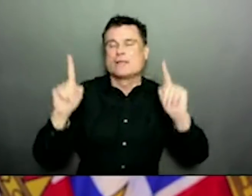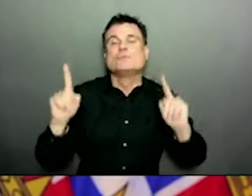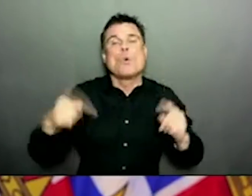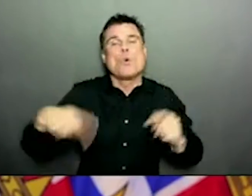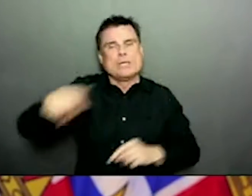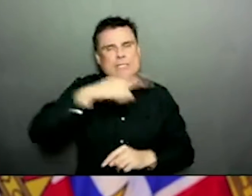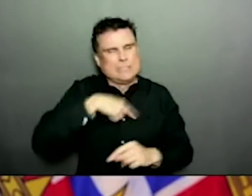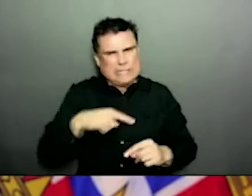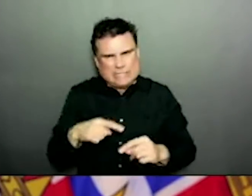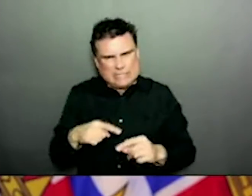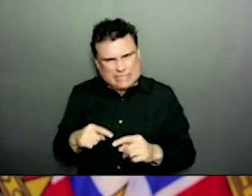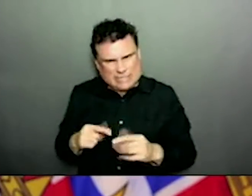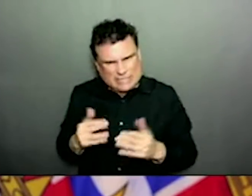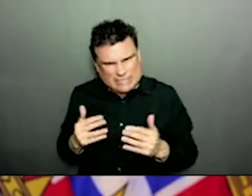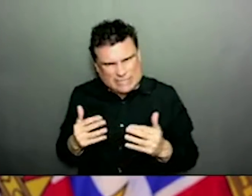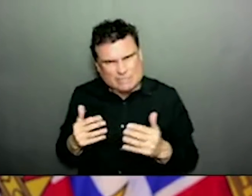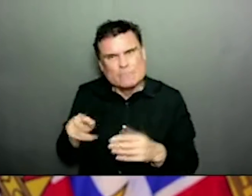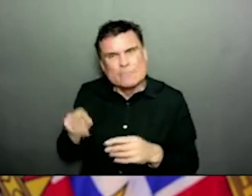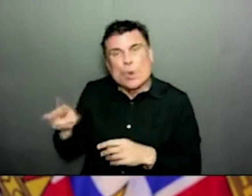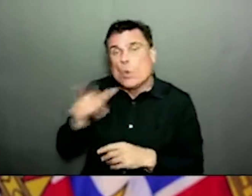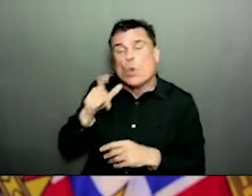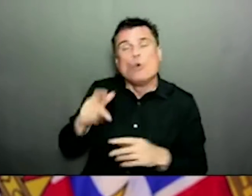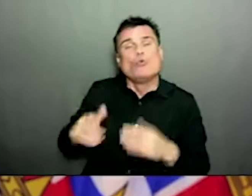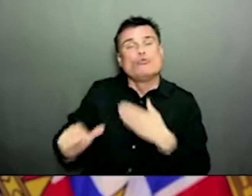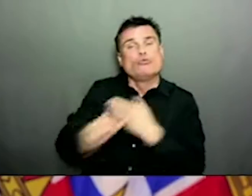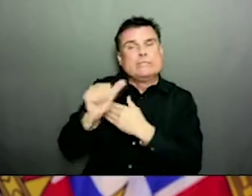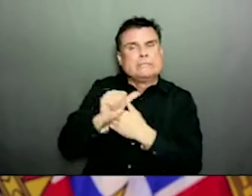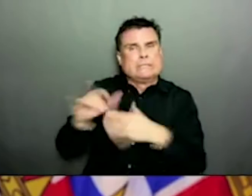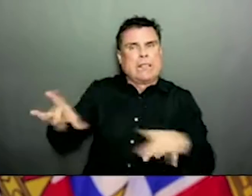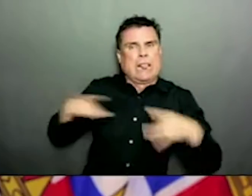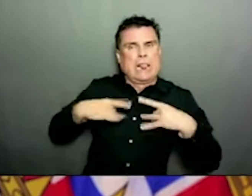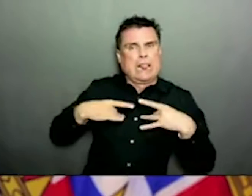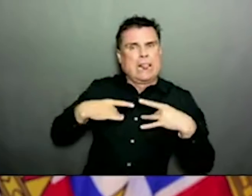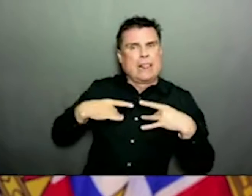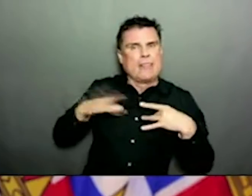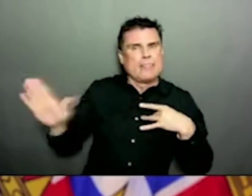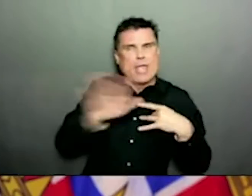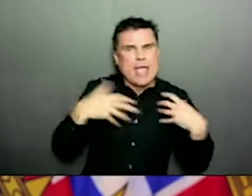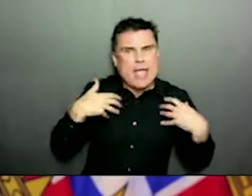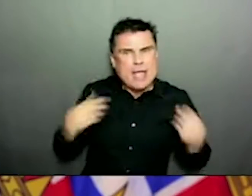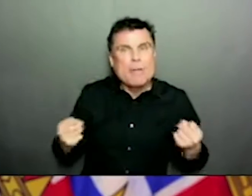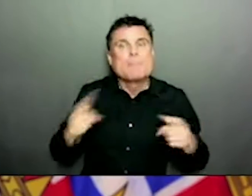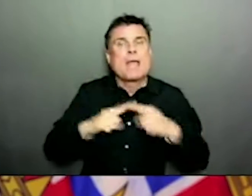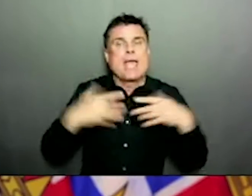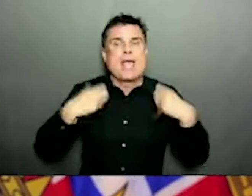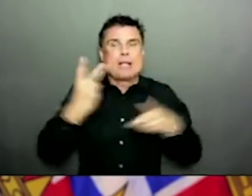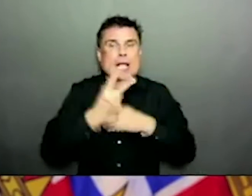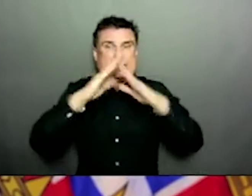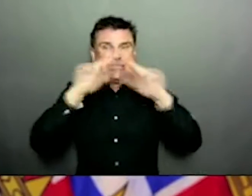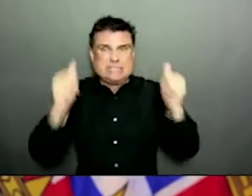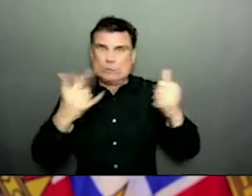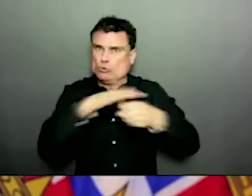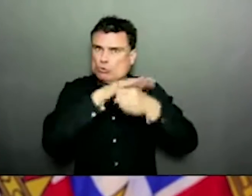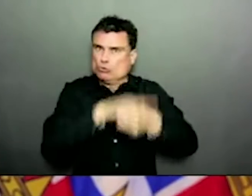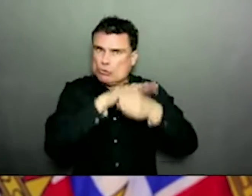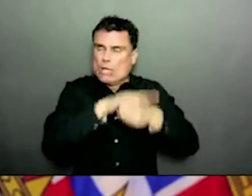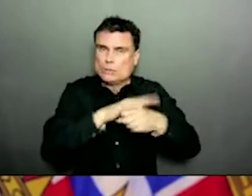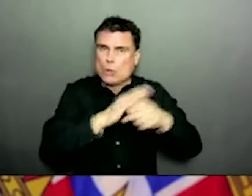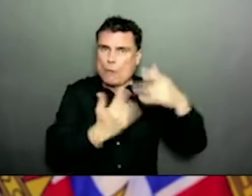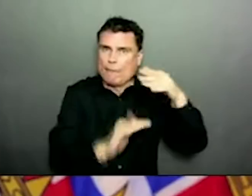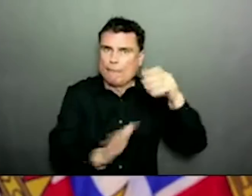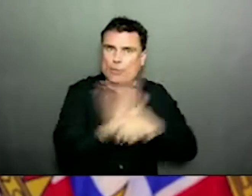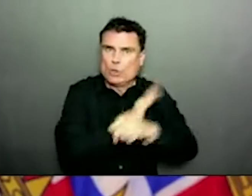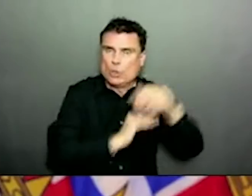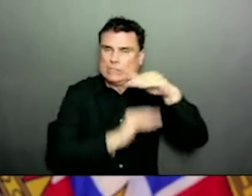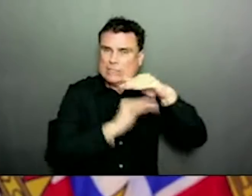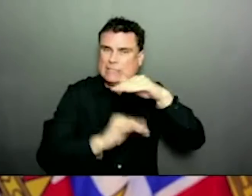our healthcare system. But it's going to take us weeks to get that vaccine to where it needs to go so that we can breathe a